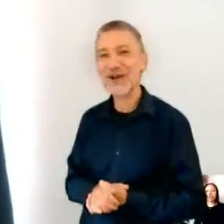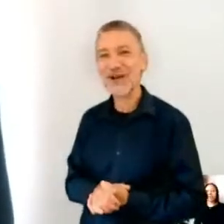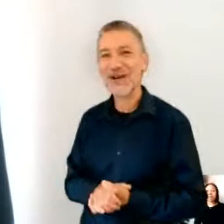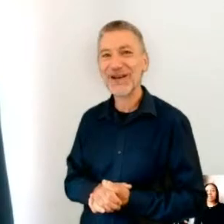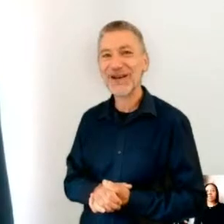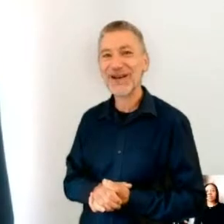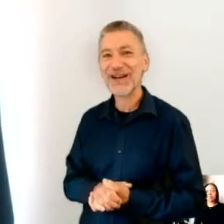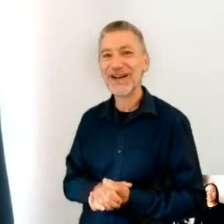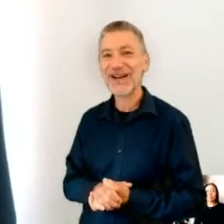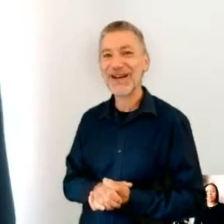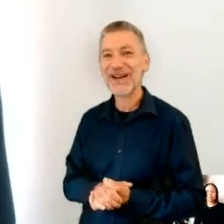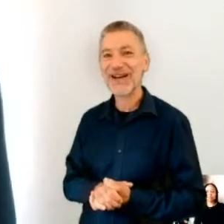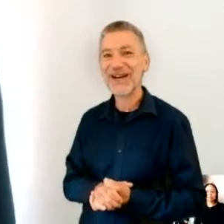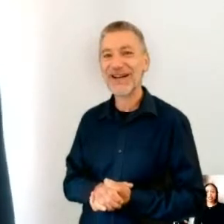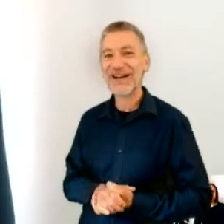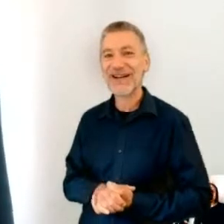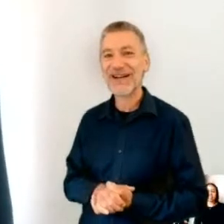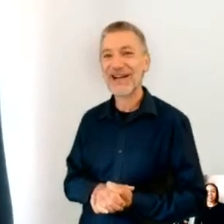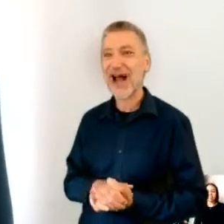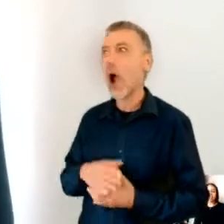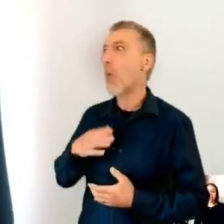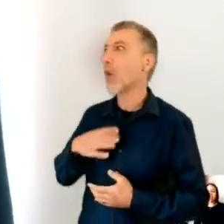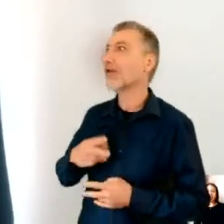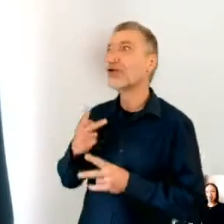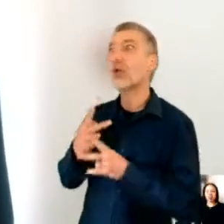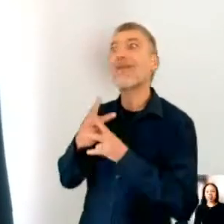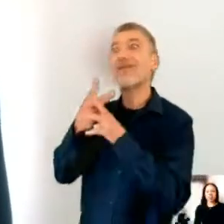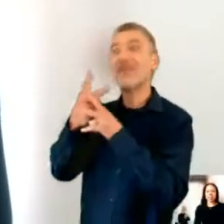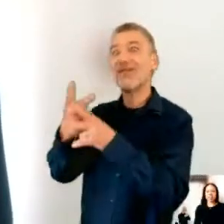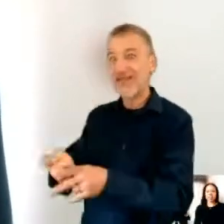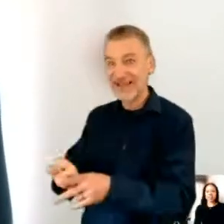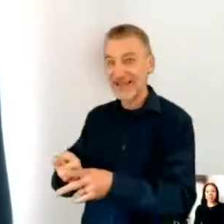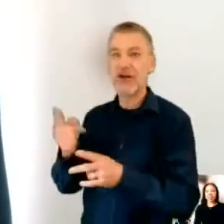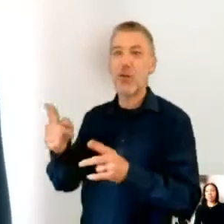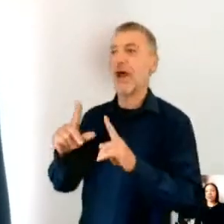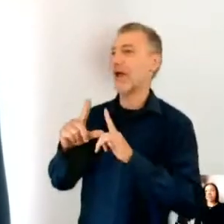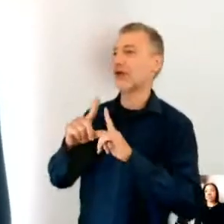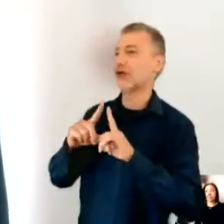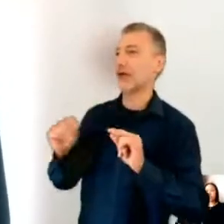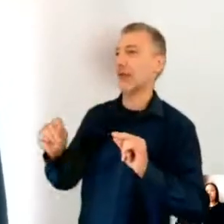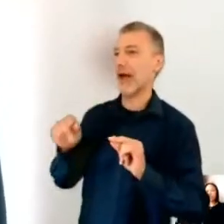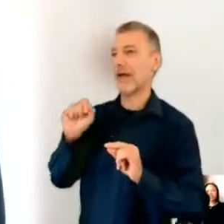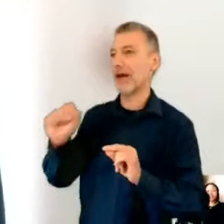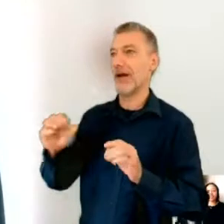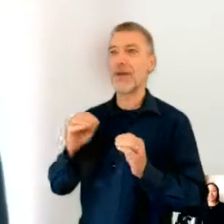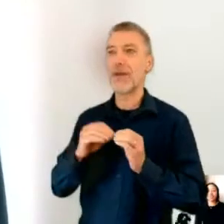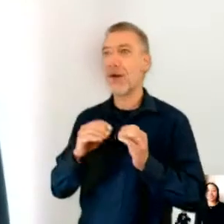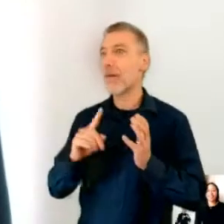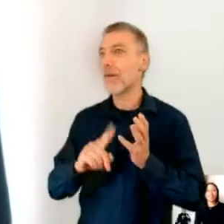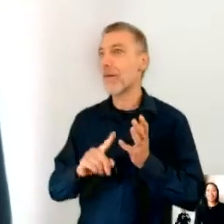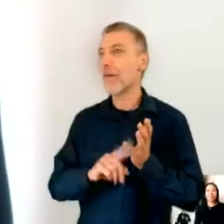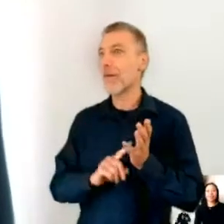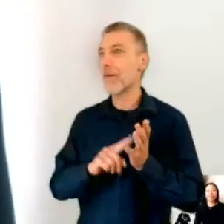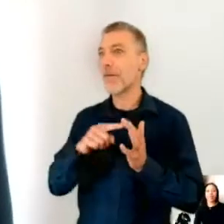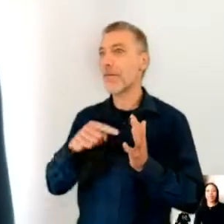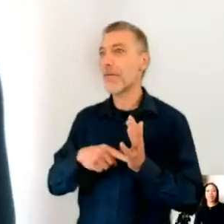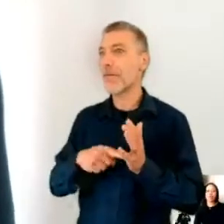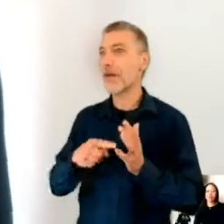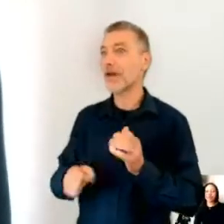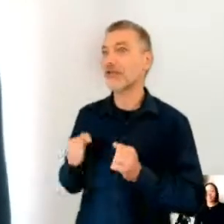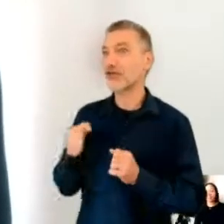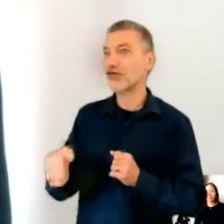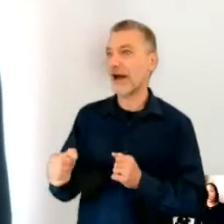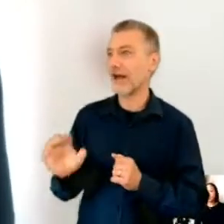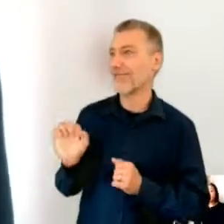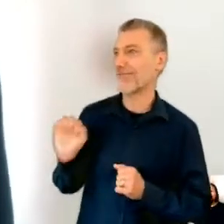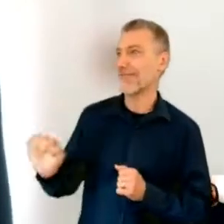to visit the bullet train in Japan. That'd be amazing. So I'd like to do that. But yeah, I don't